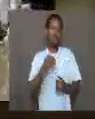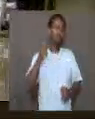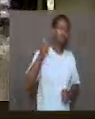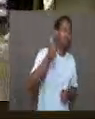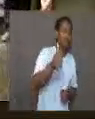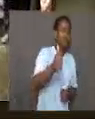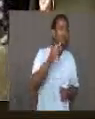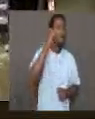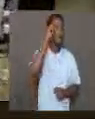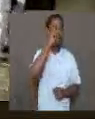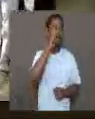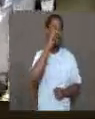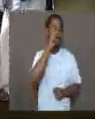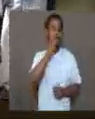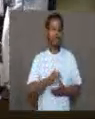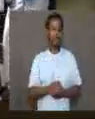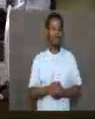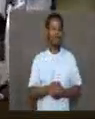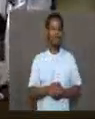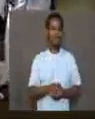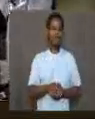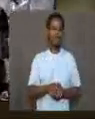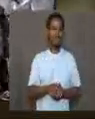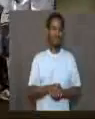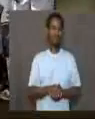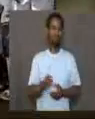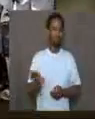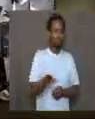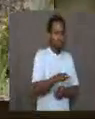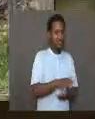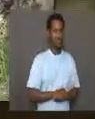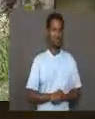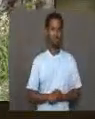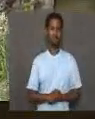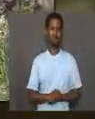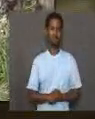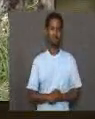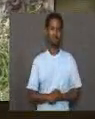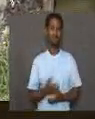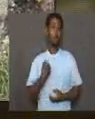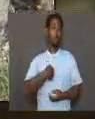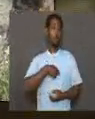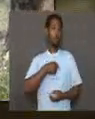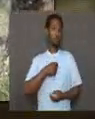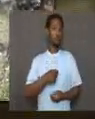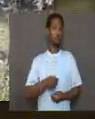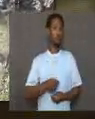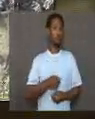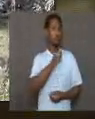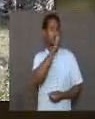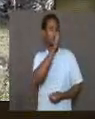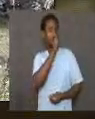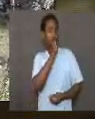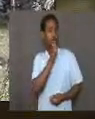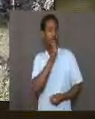own customs in bringing up their children. We should also